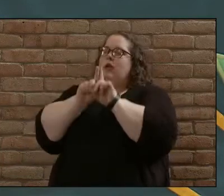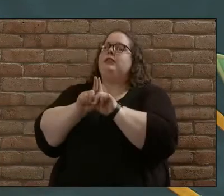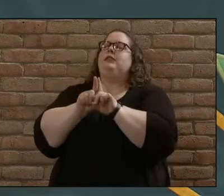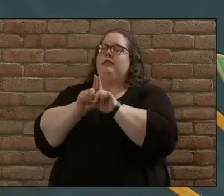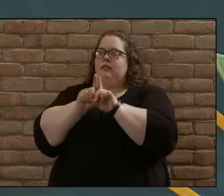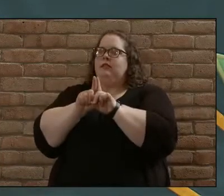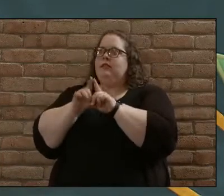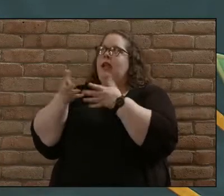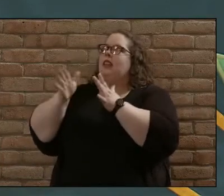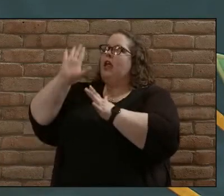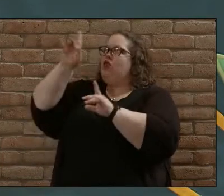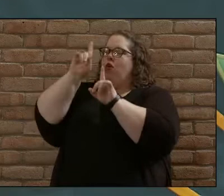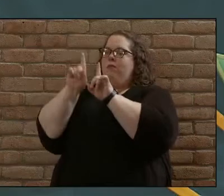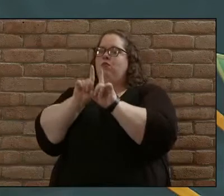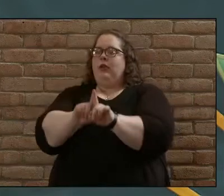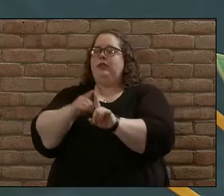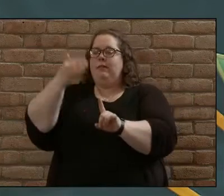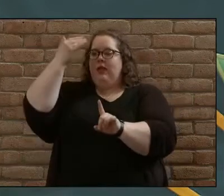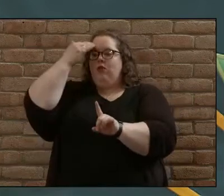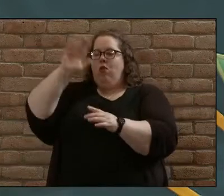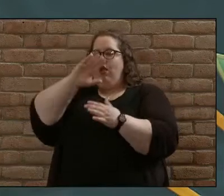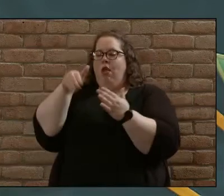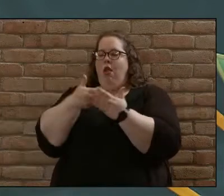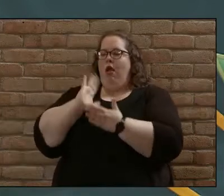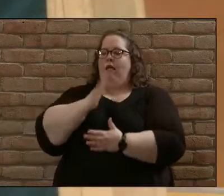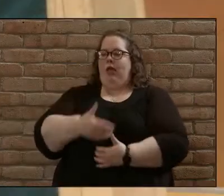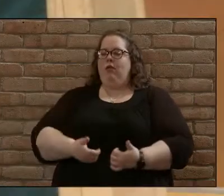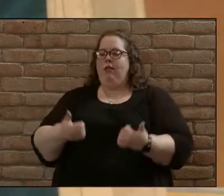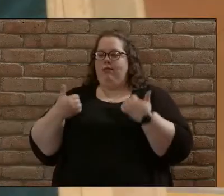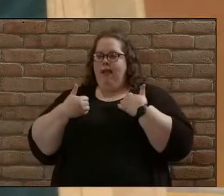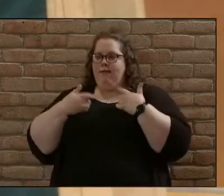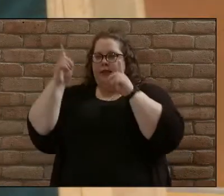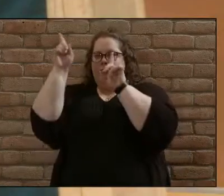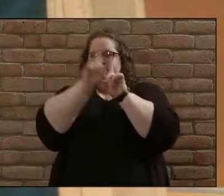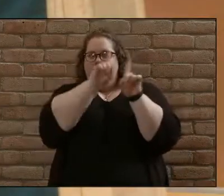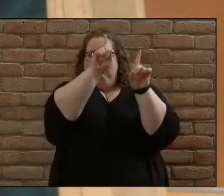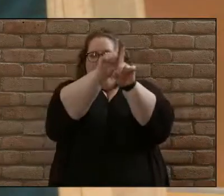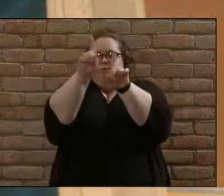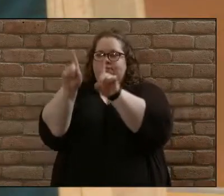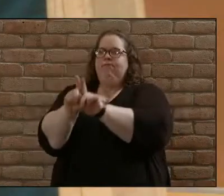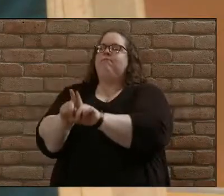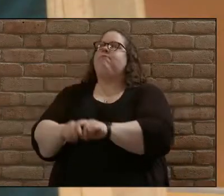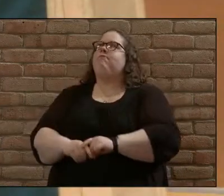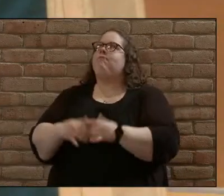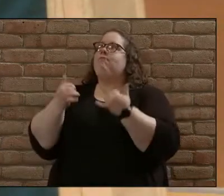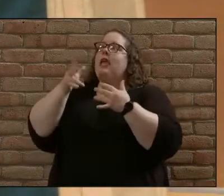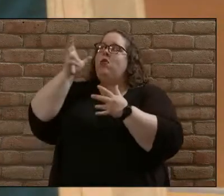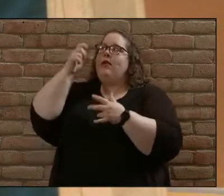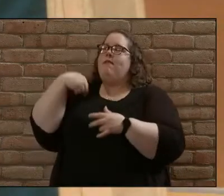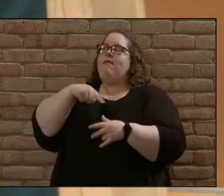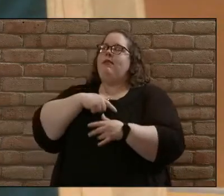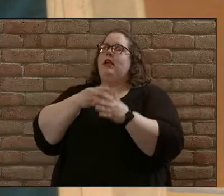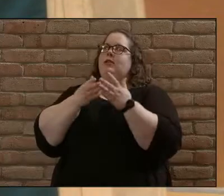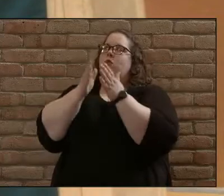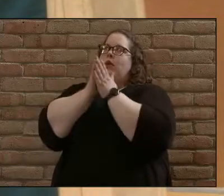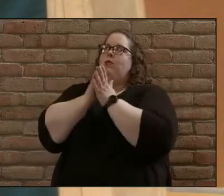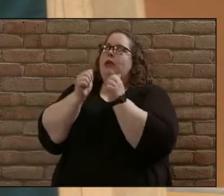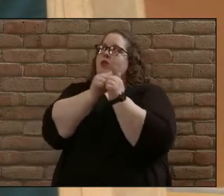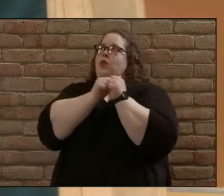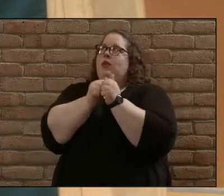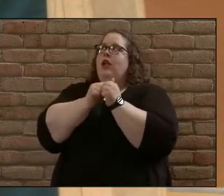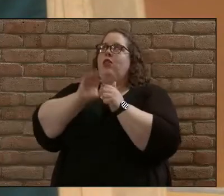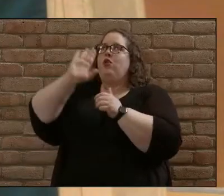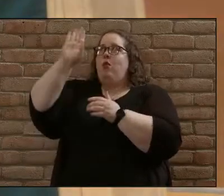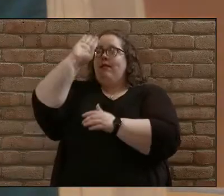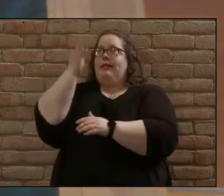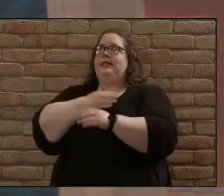presence be known in all of our lives. And now hear us, O Lord, as we pray together the prayer that your Son Jesus taught